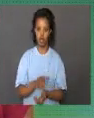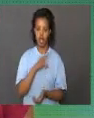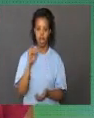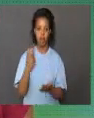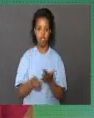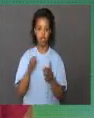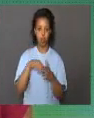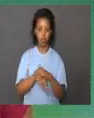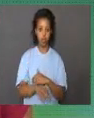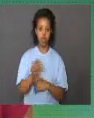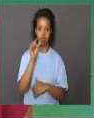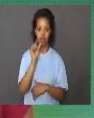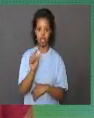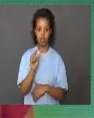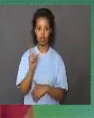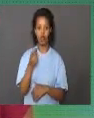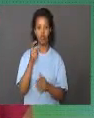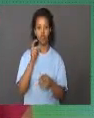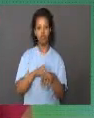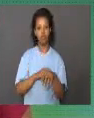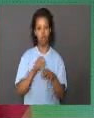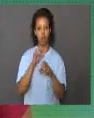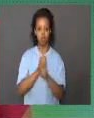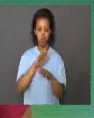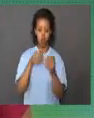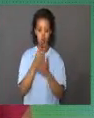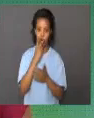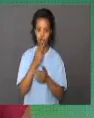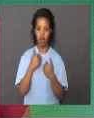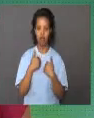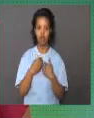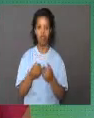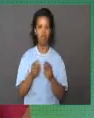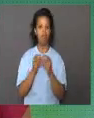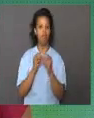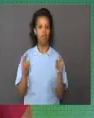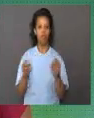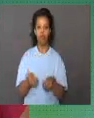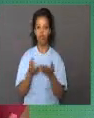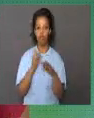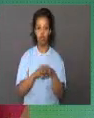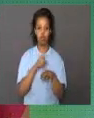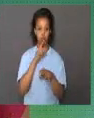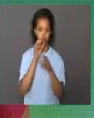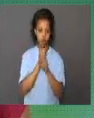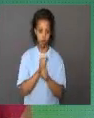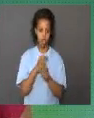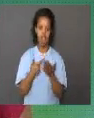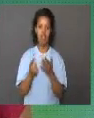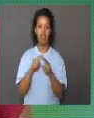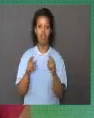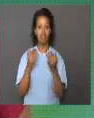several hours if we look at every tool or piece of equipment that they use. But